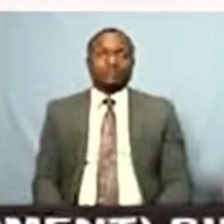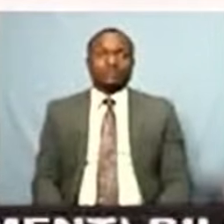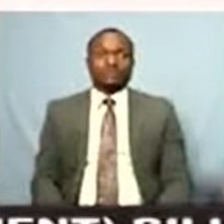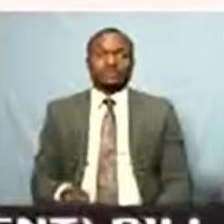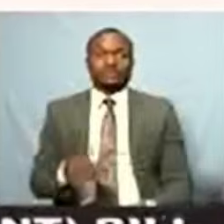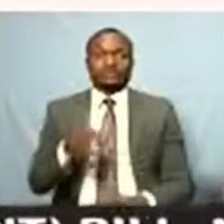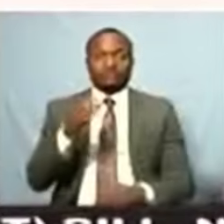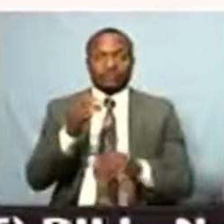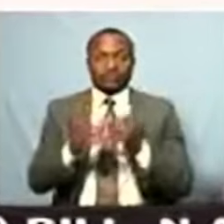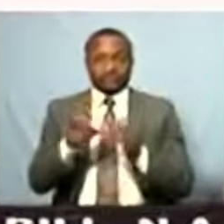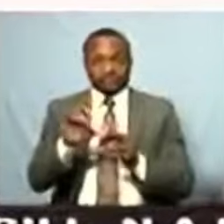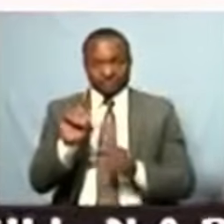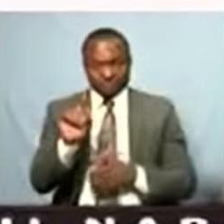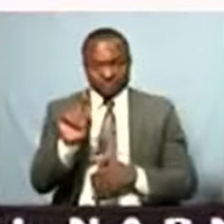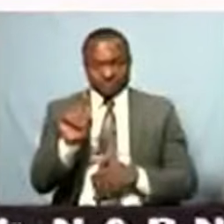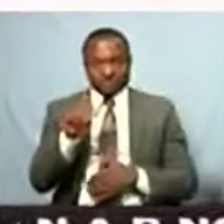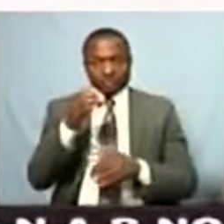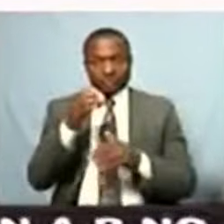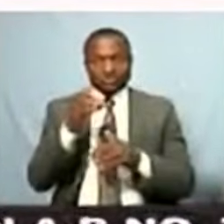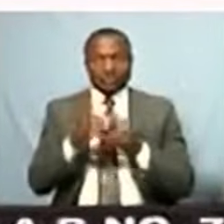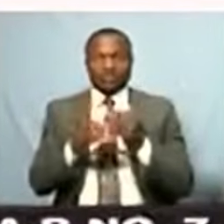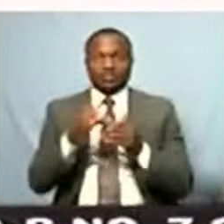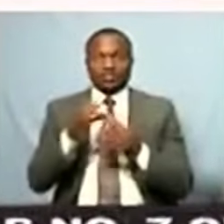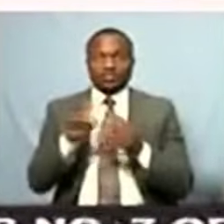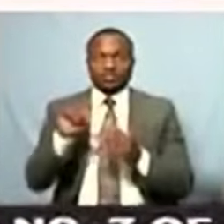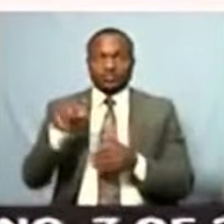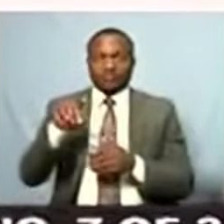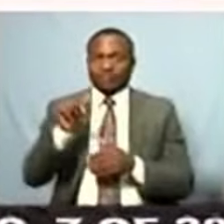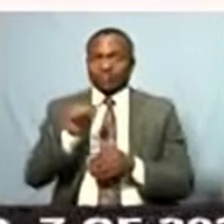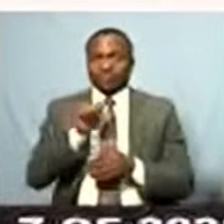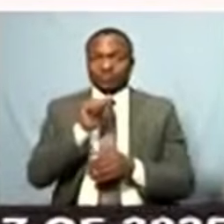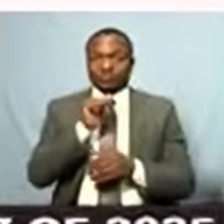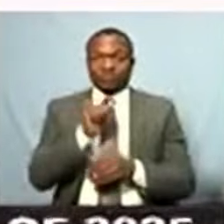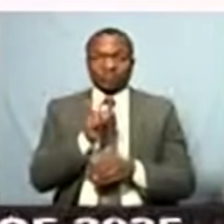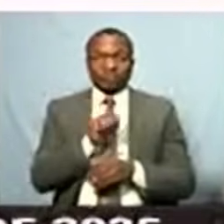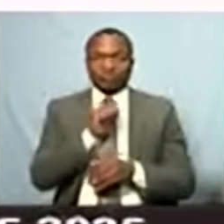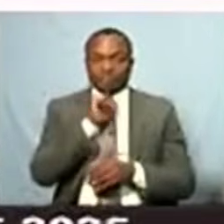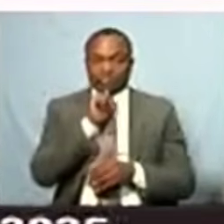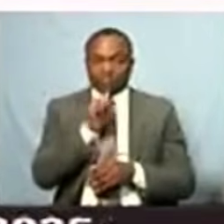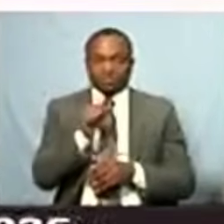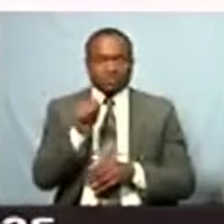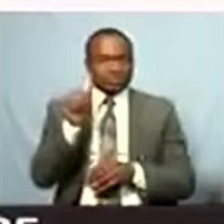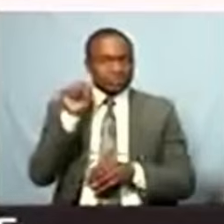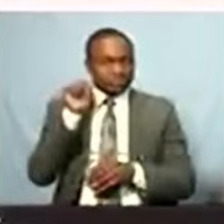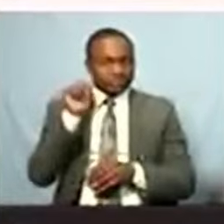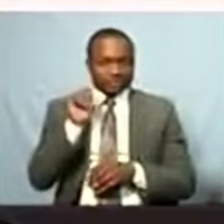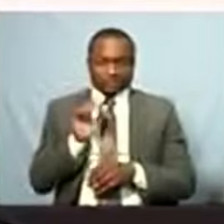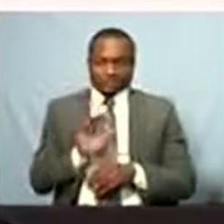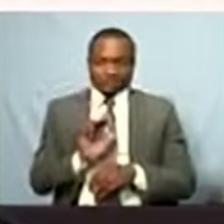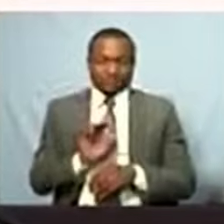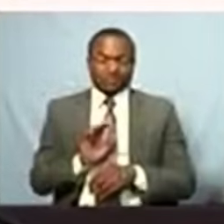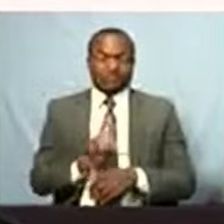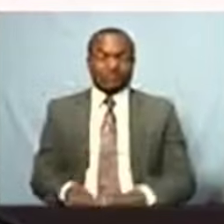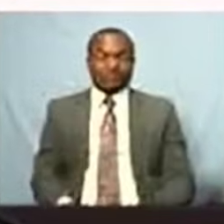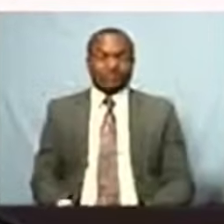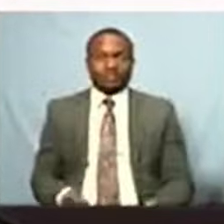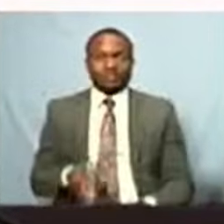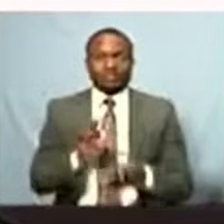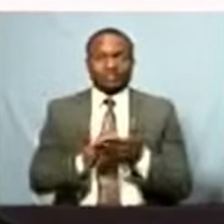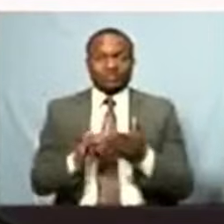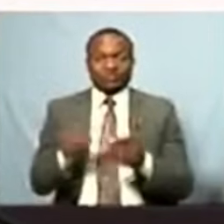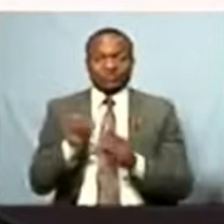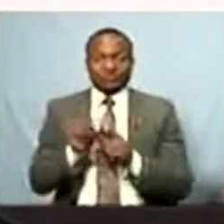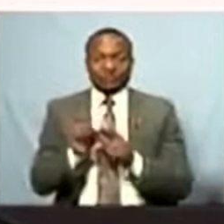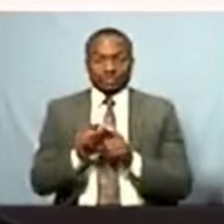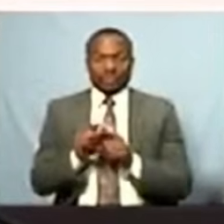In clause 20, NIPA does not object to the clause where it provides for the deletion of the word 10